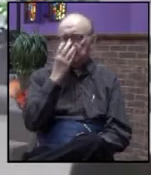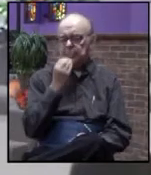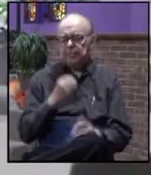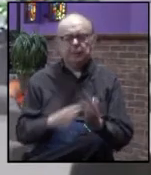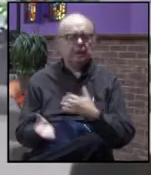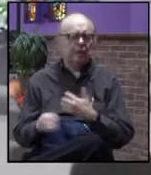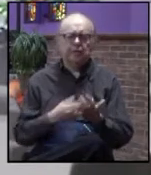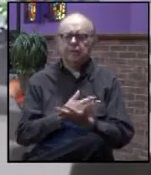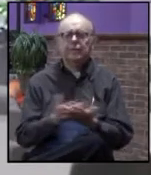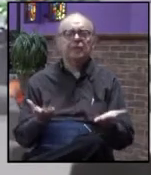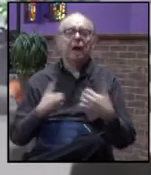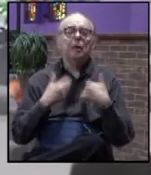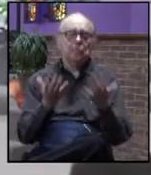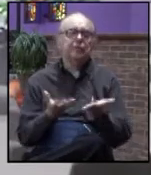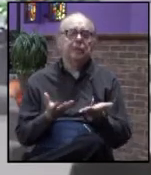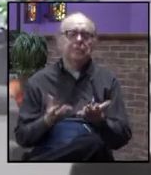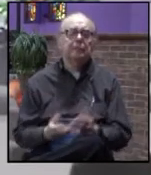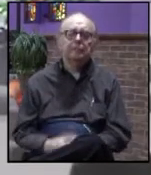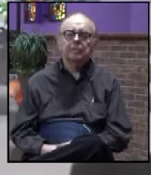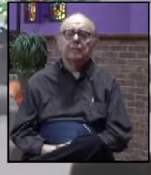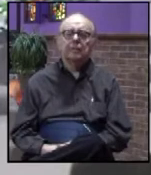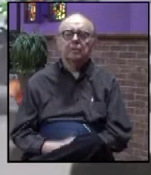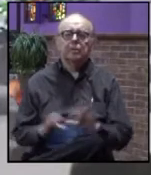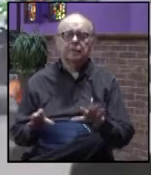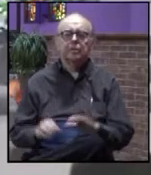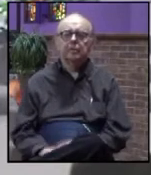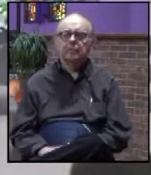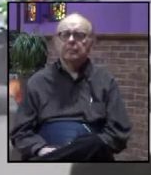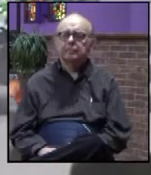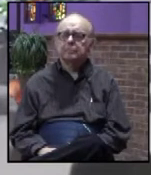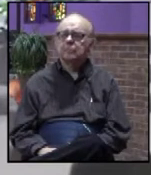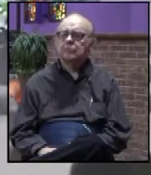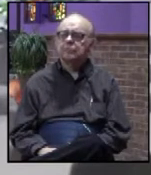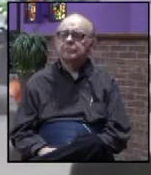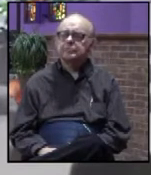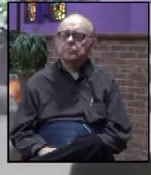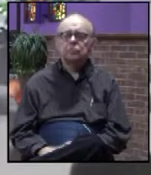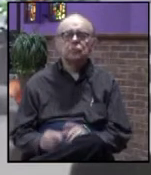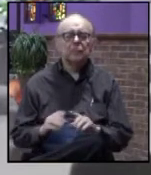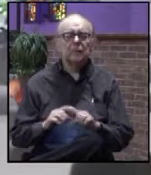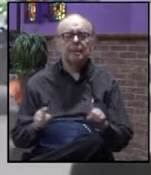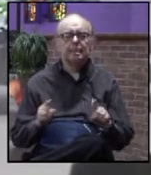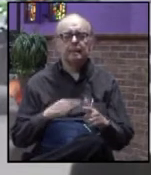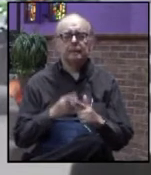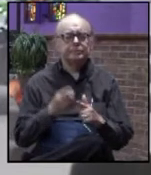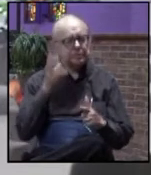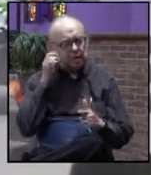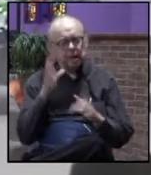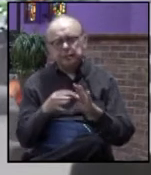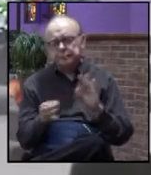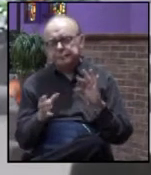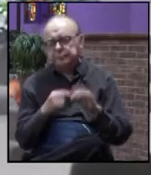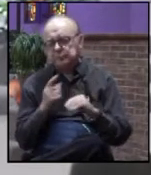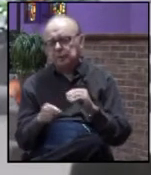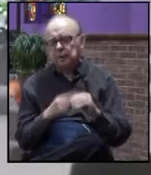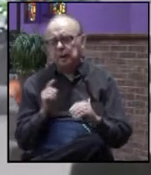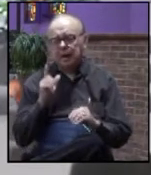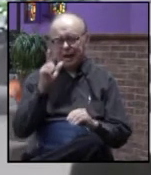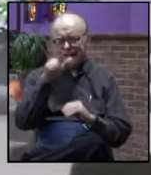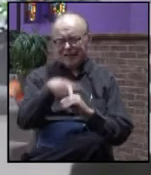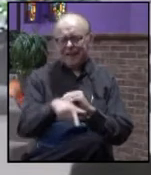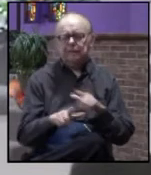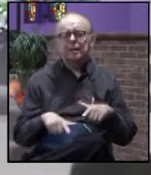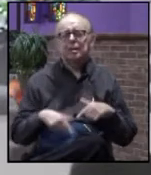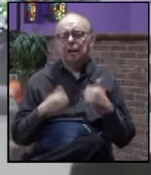all of that stuff and everything, and all of those. And then you hear the stories about later on in